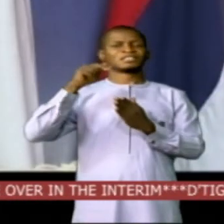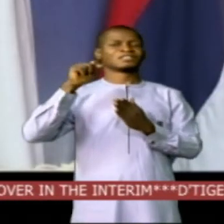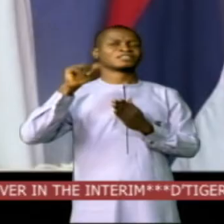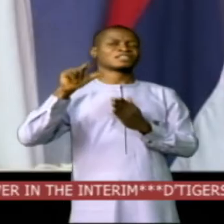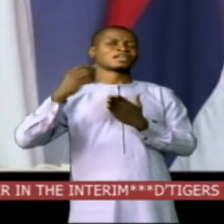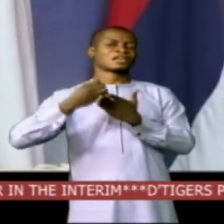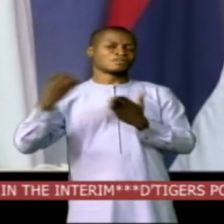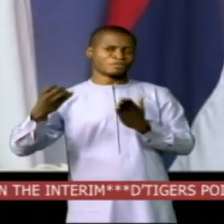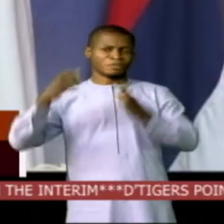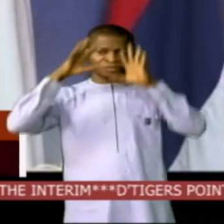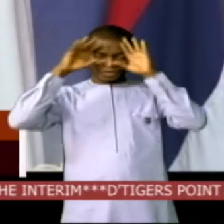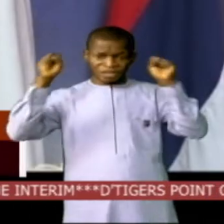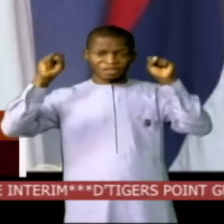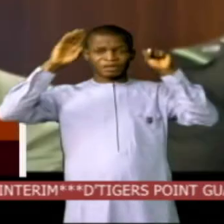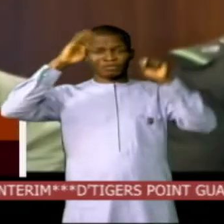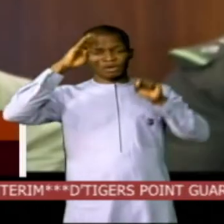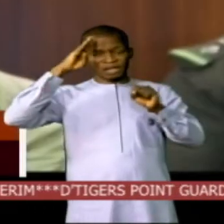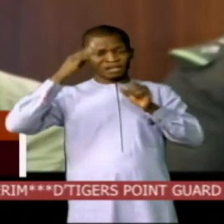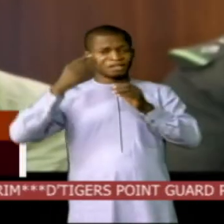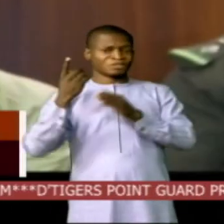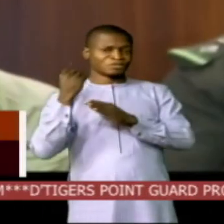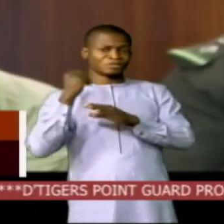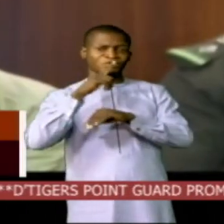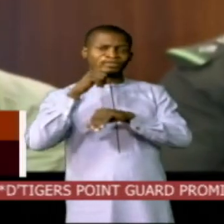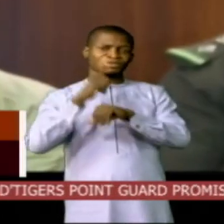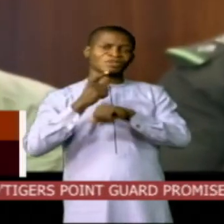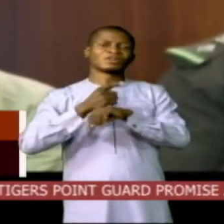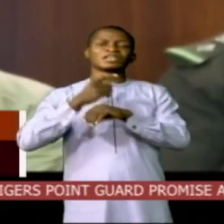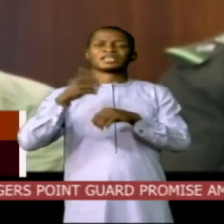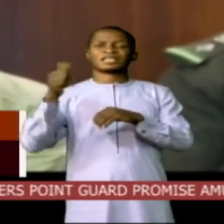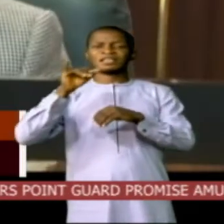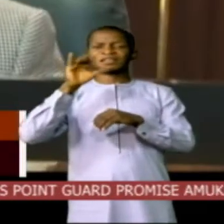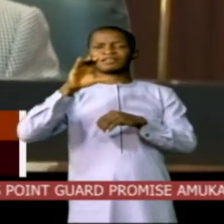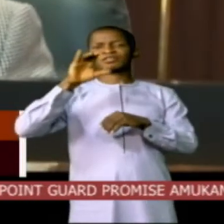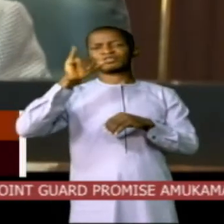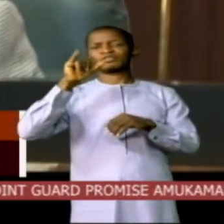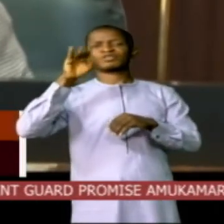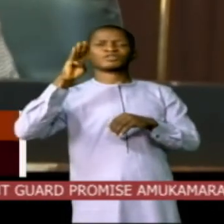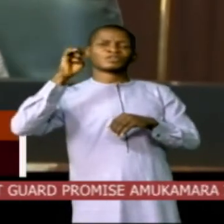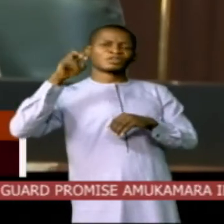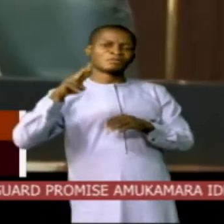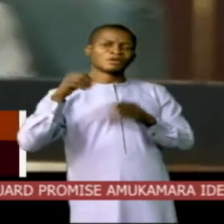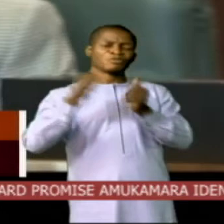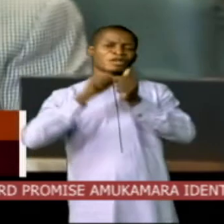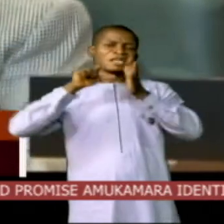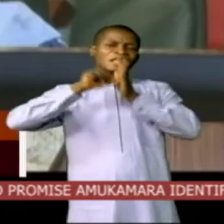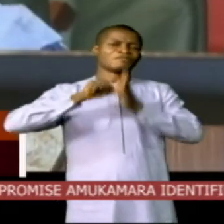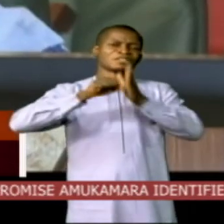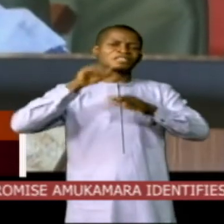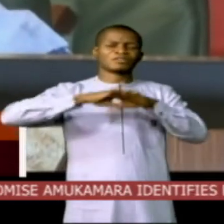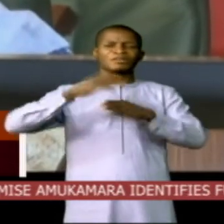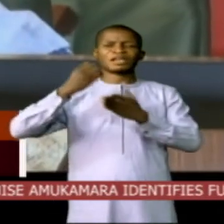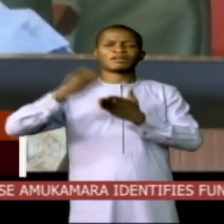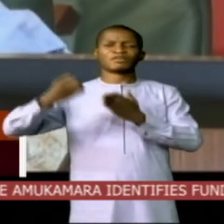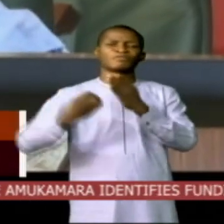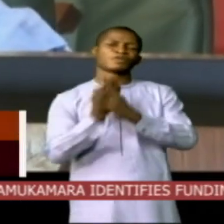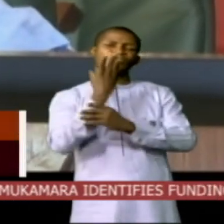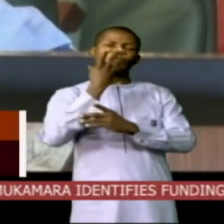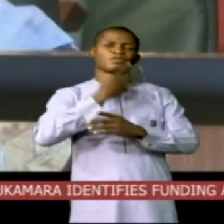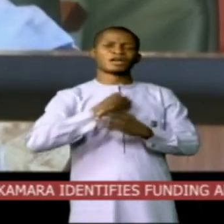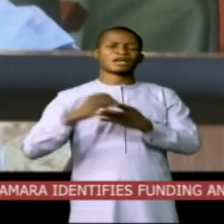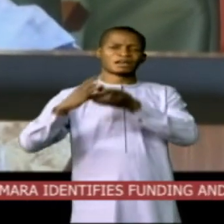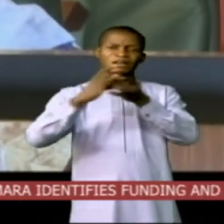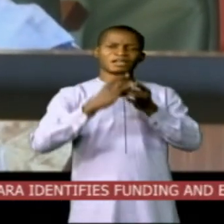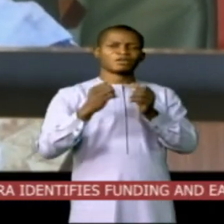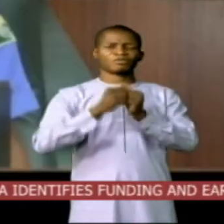Buhari recently launched a national cybersecurity policy and strategy with emphasis on economic growth and mitigation